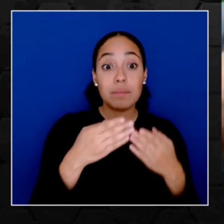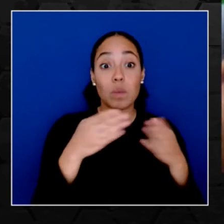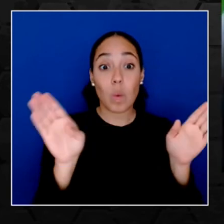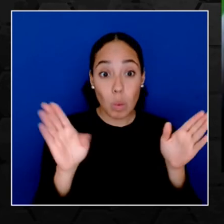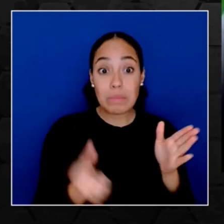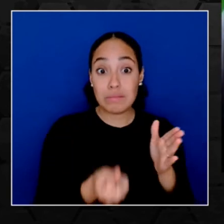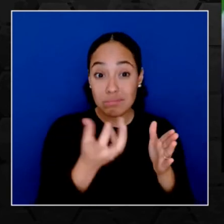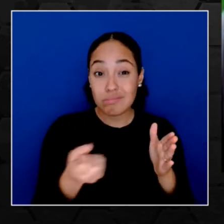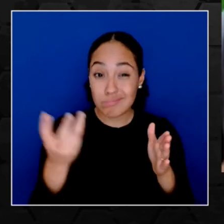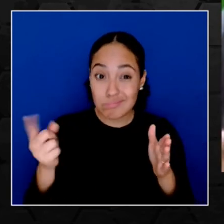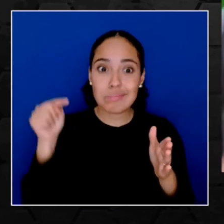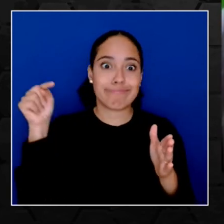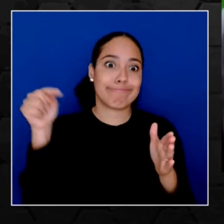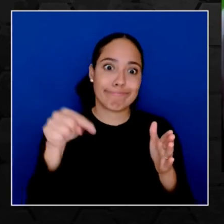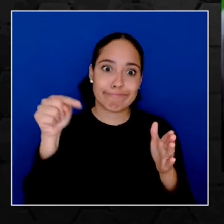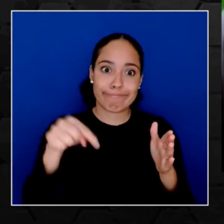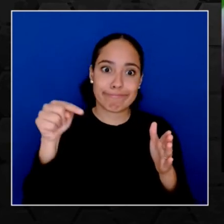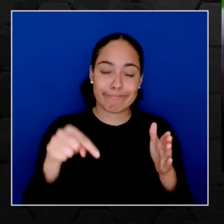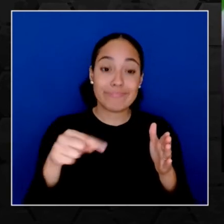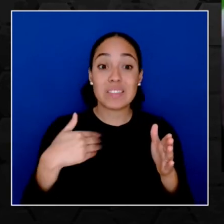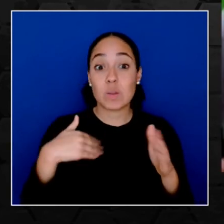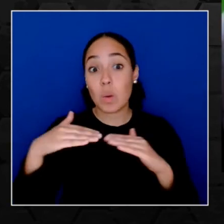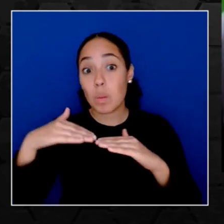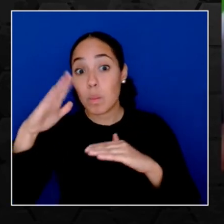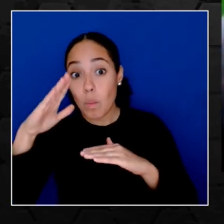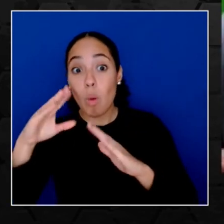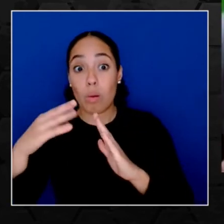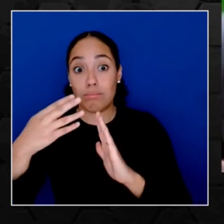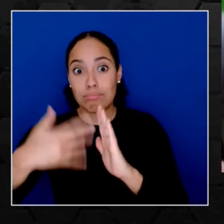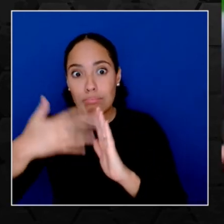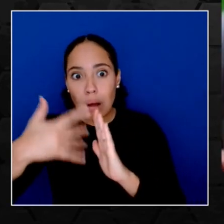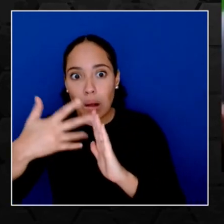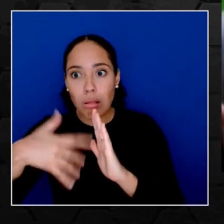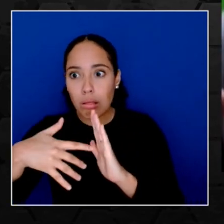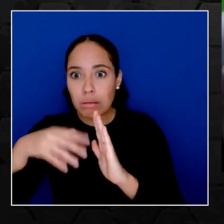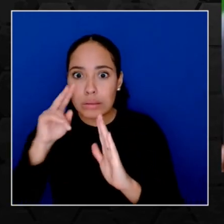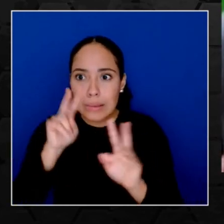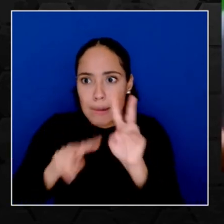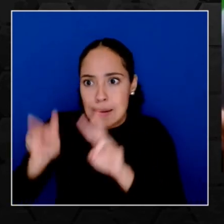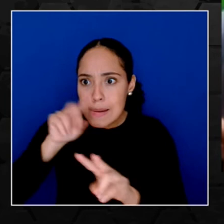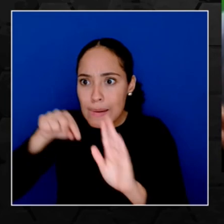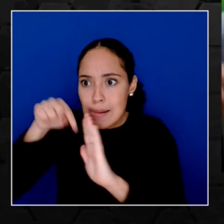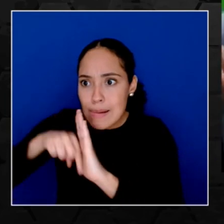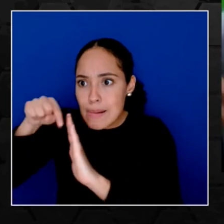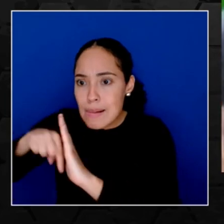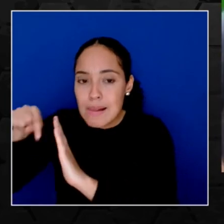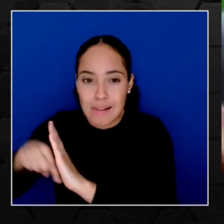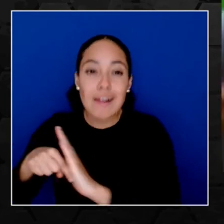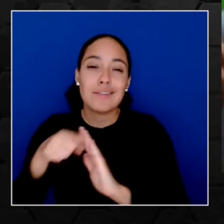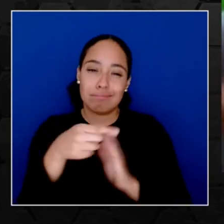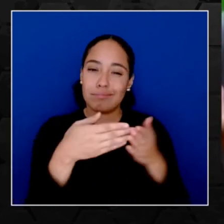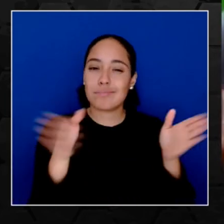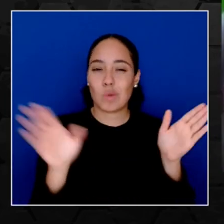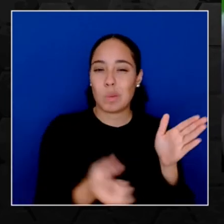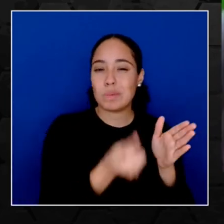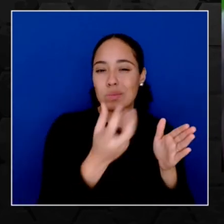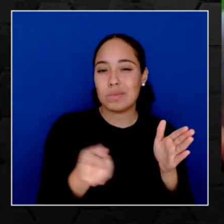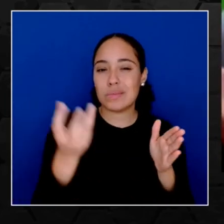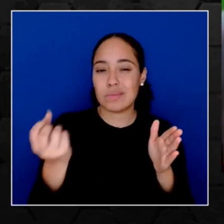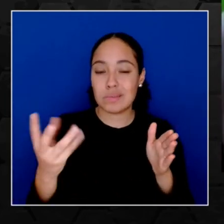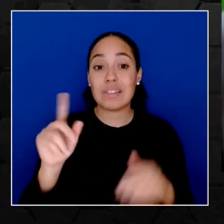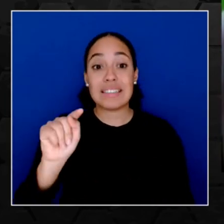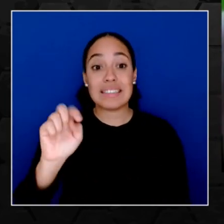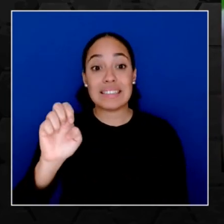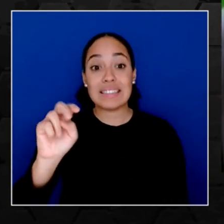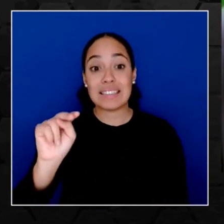to explore more models, you can again go for there. And if you just want to use the framework, again, NPM package for all Tensor, if you want to install directly